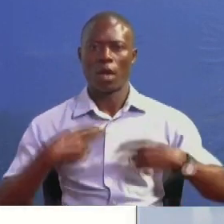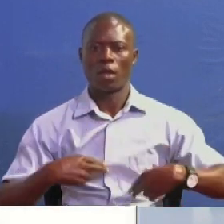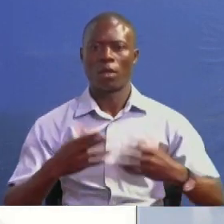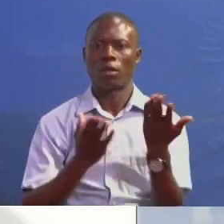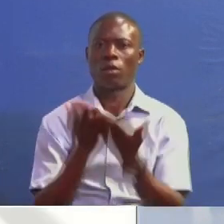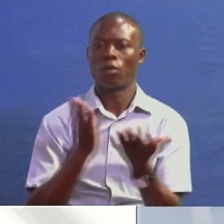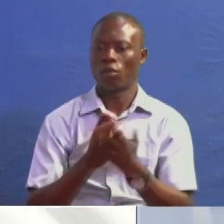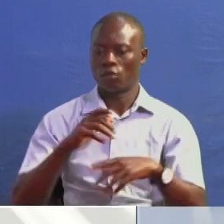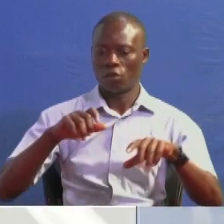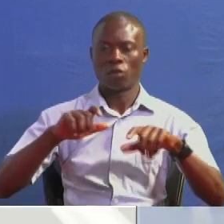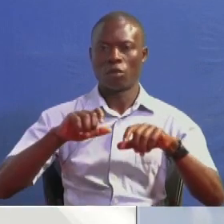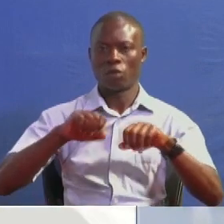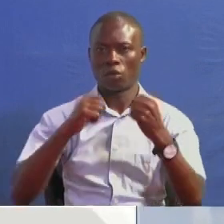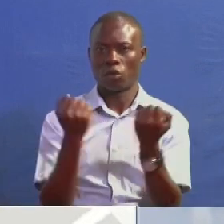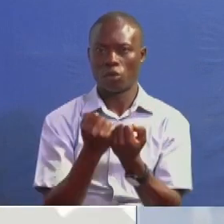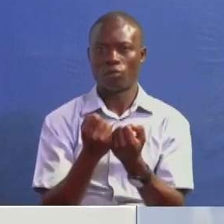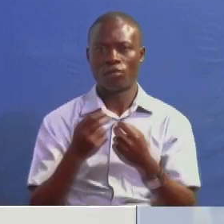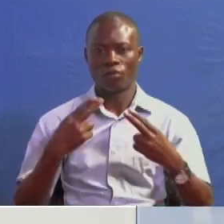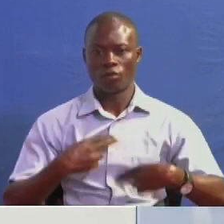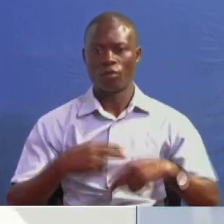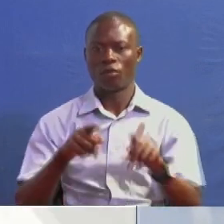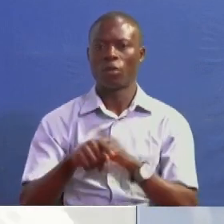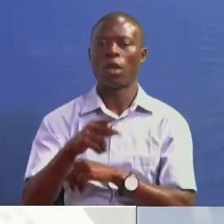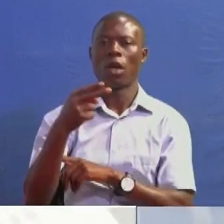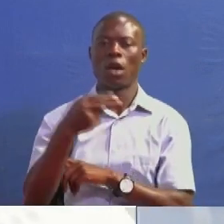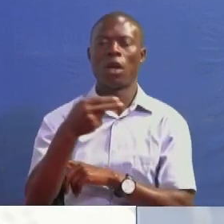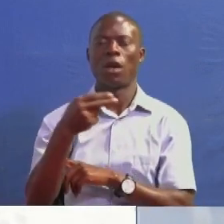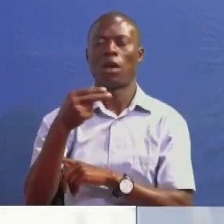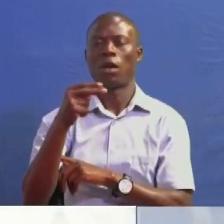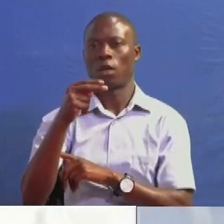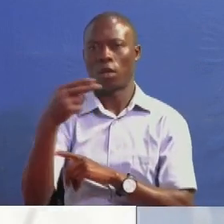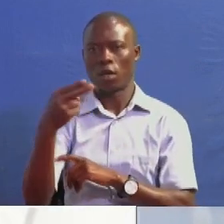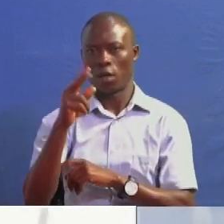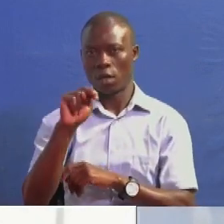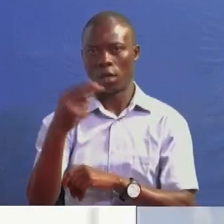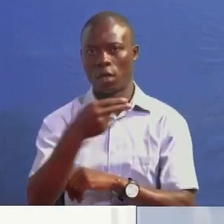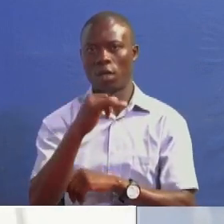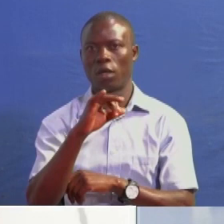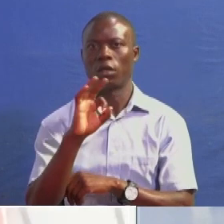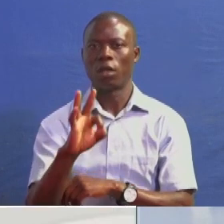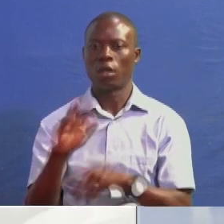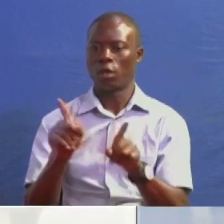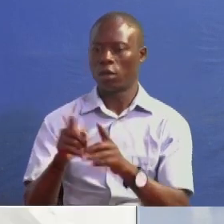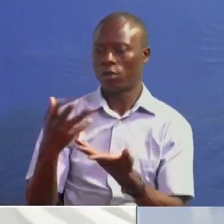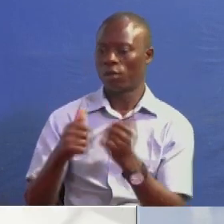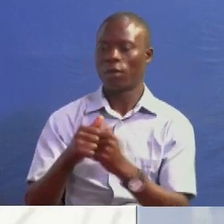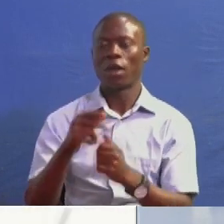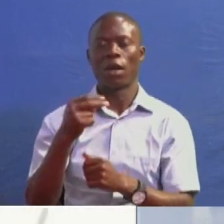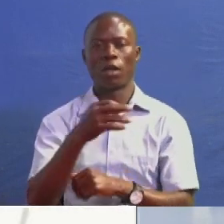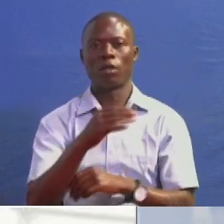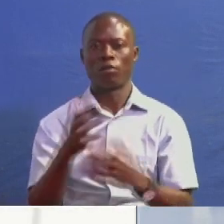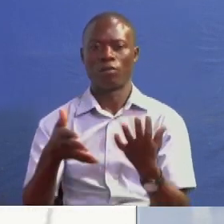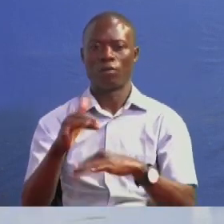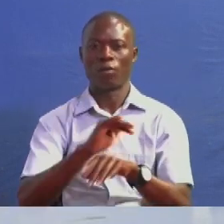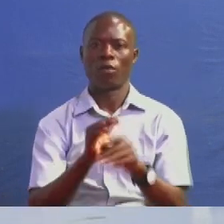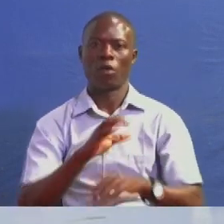the Social Health Insurance Funds, also known as SHIF. Ruto additionally stated that universal health coverage will